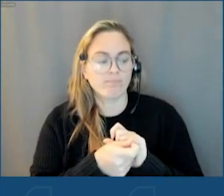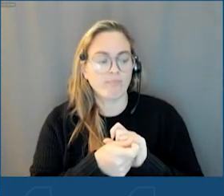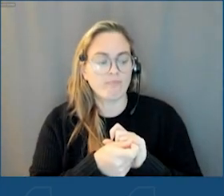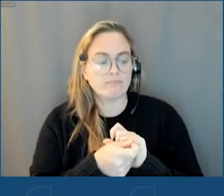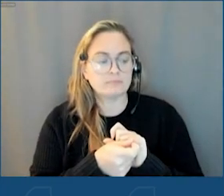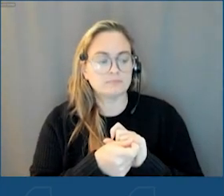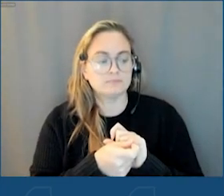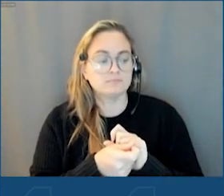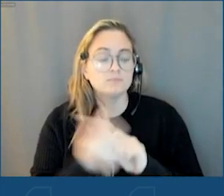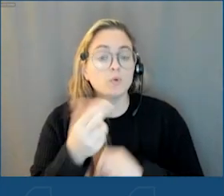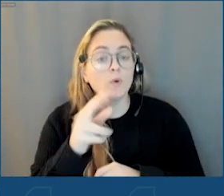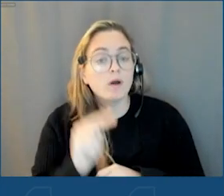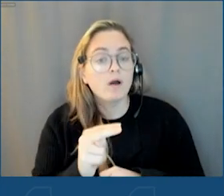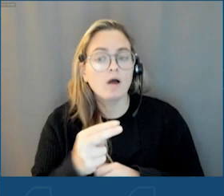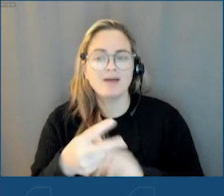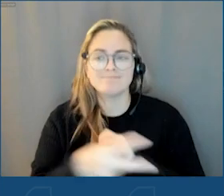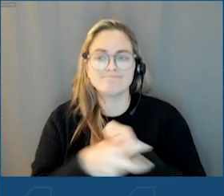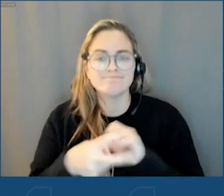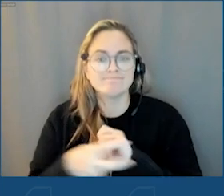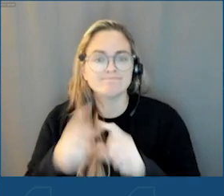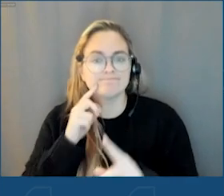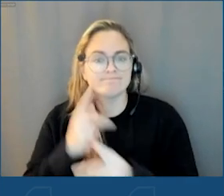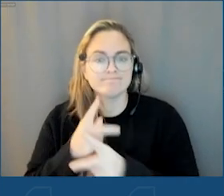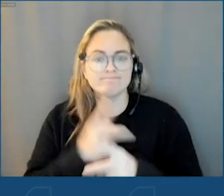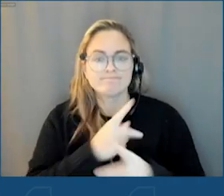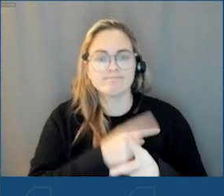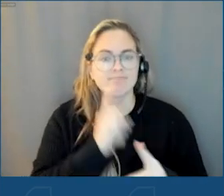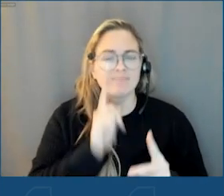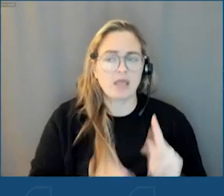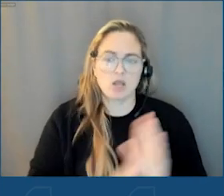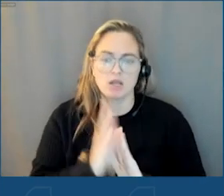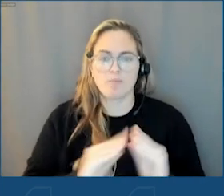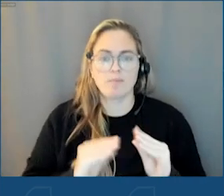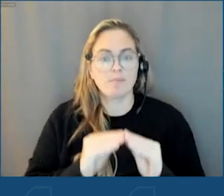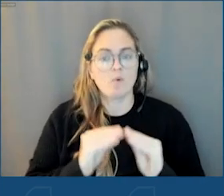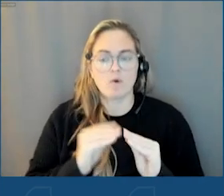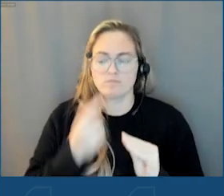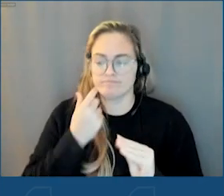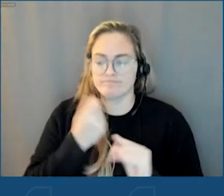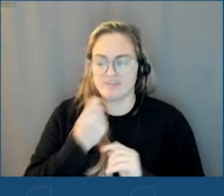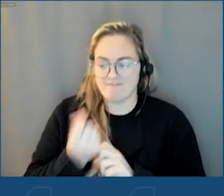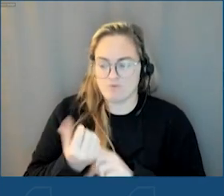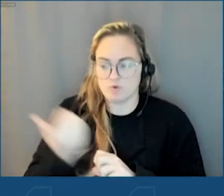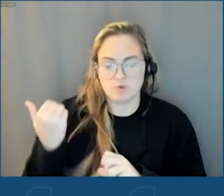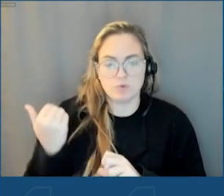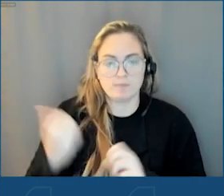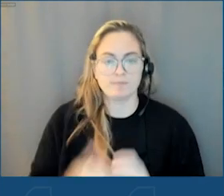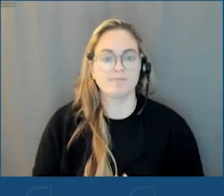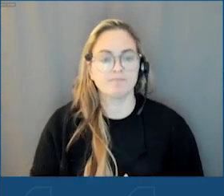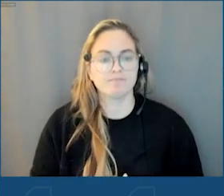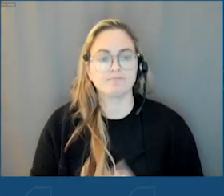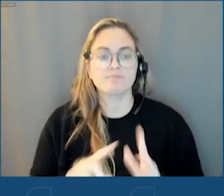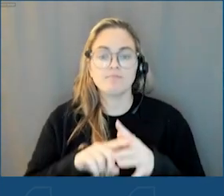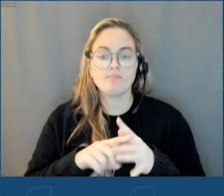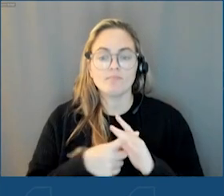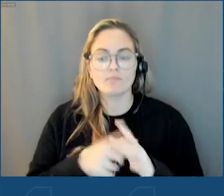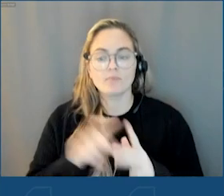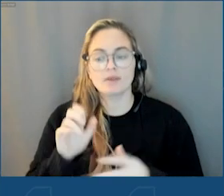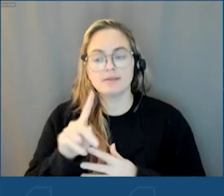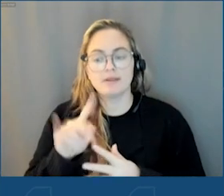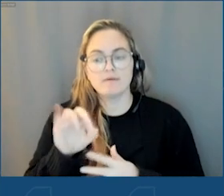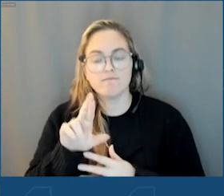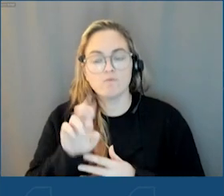our gun confiscations, they're up tremendously from what they had been just a couple of years ago. I started a task force, not